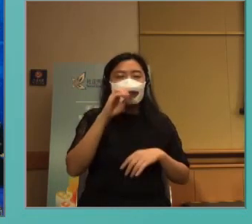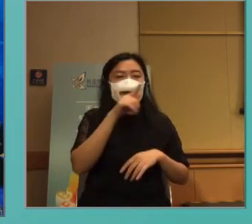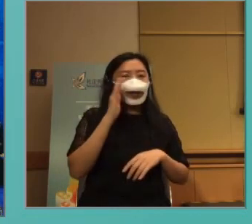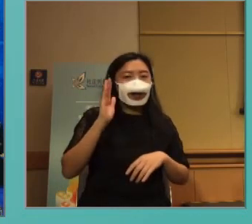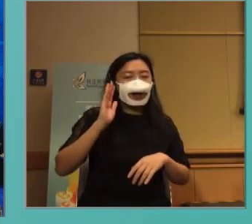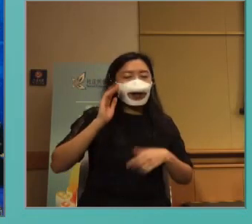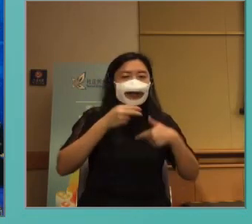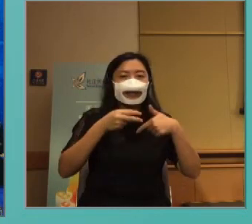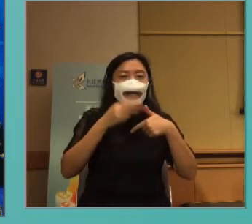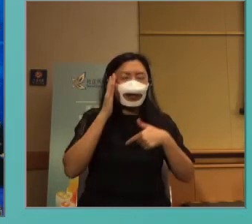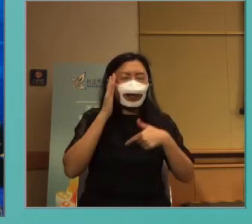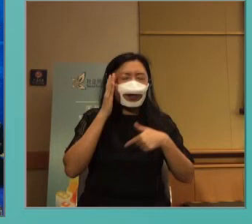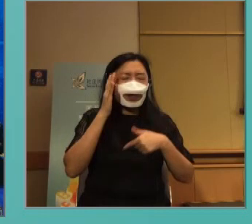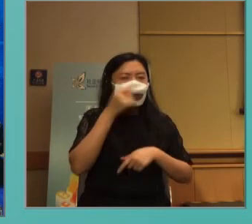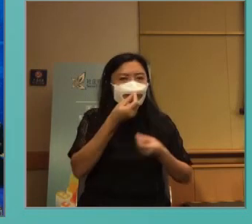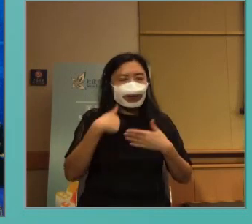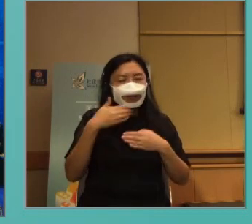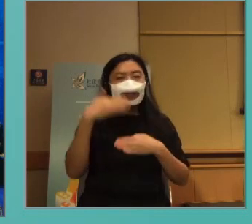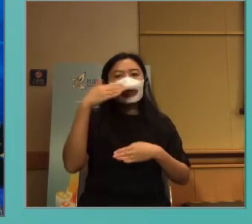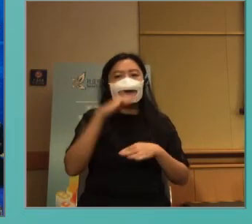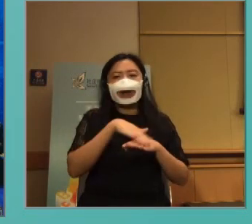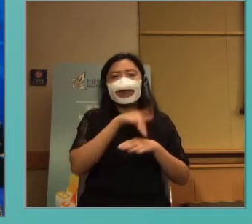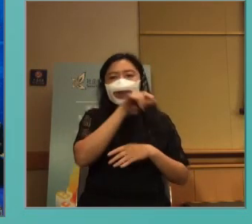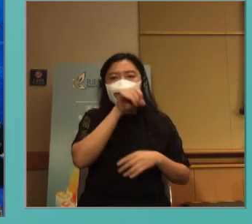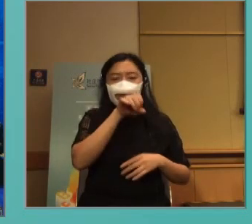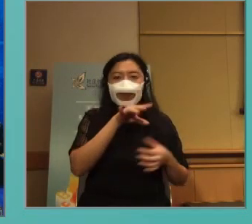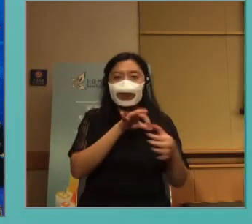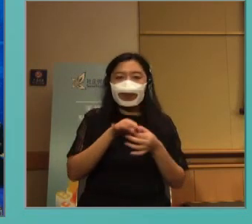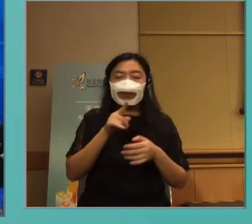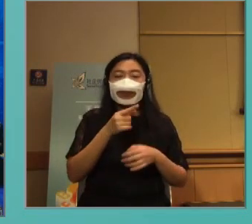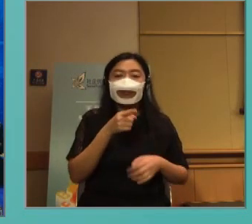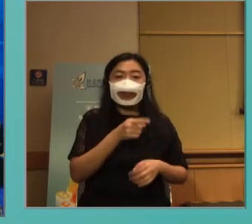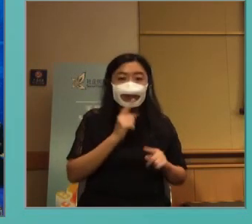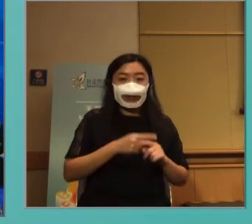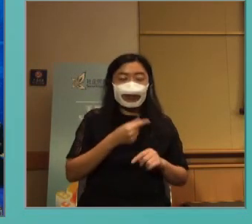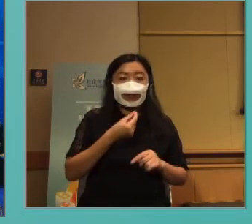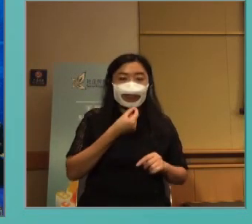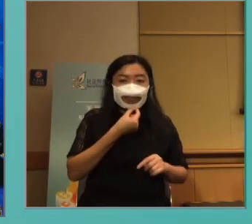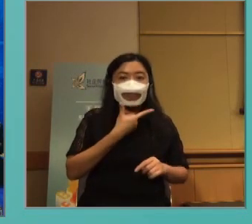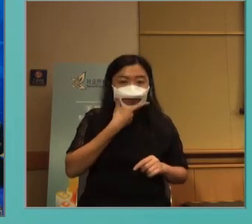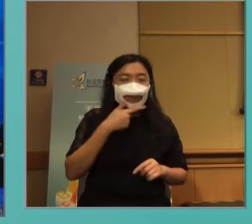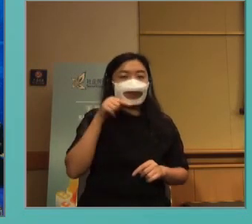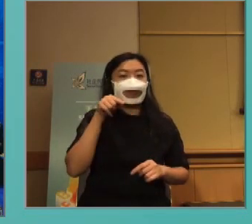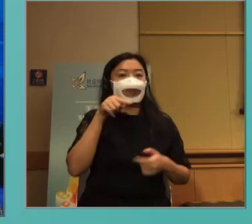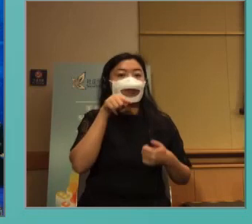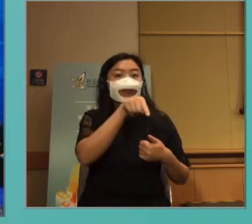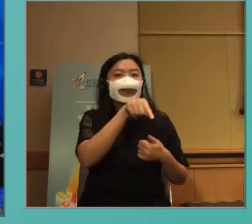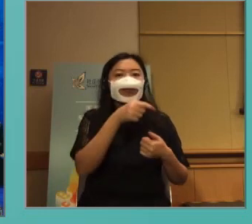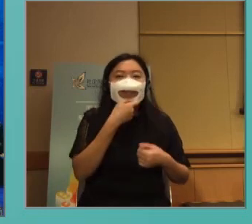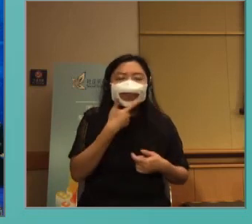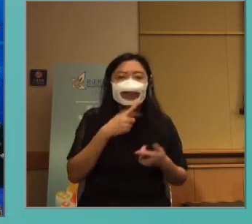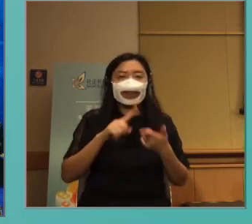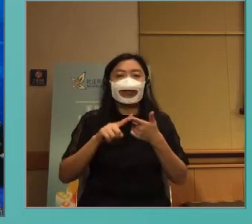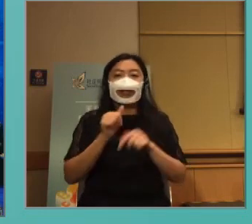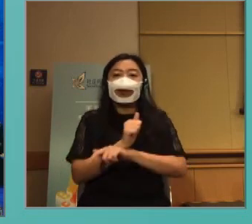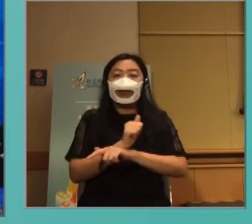Hanji mentioned about the second thing, do you really love it? And the third one, utility. I want to, based on that question, to double check with Yat